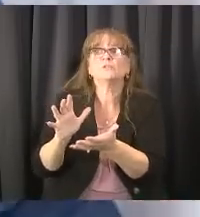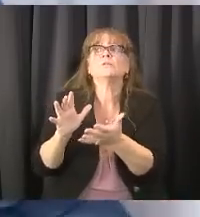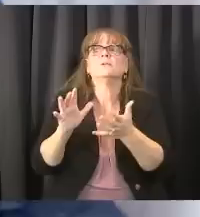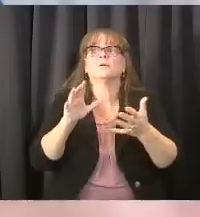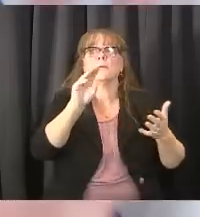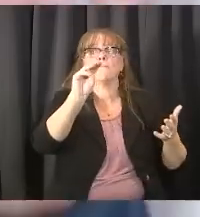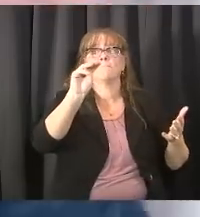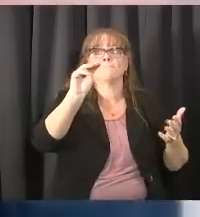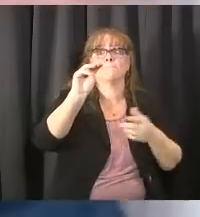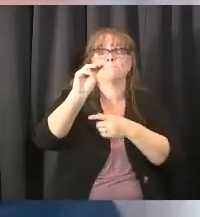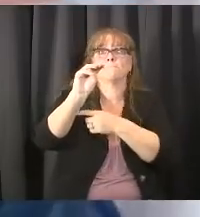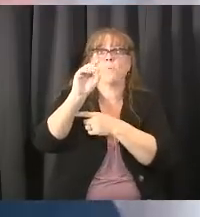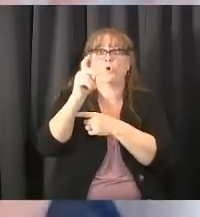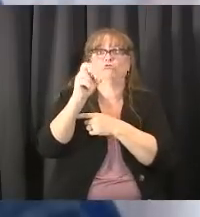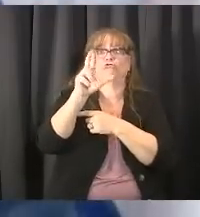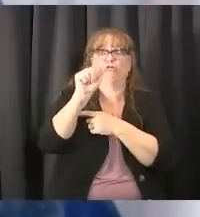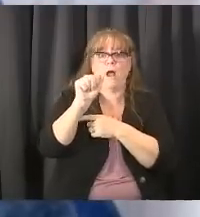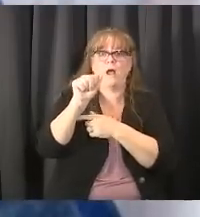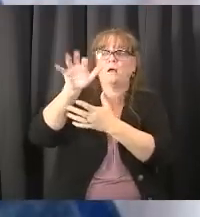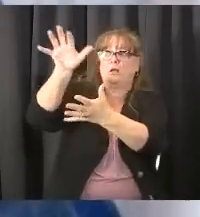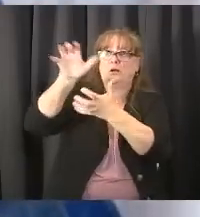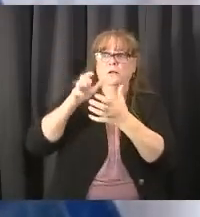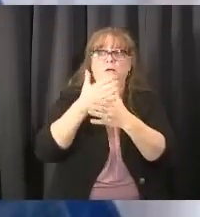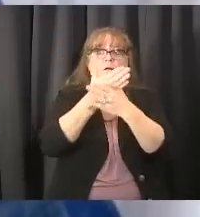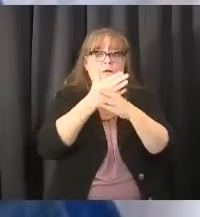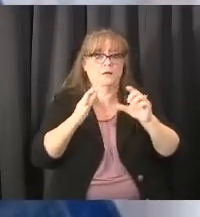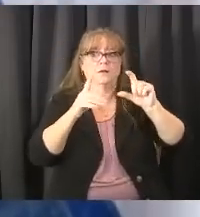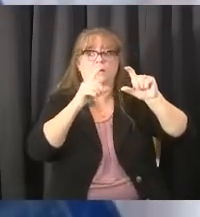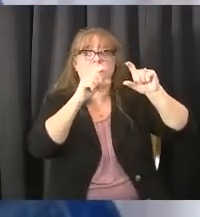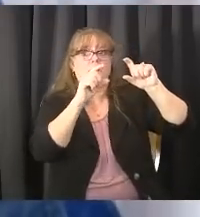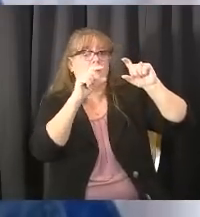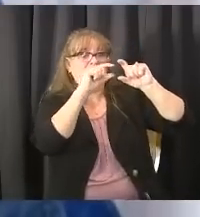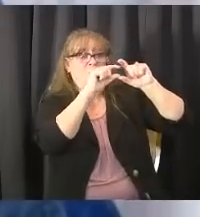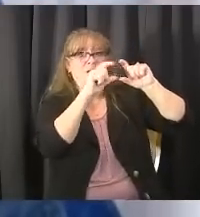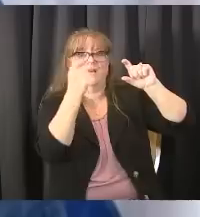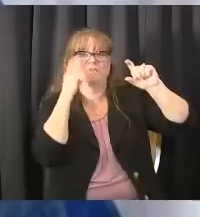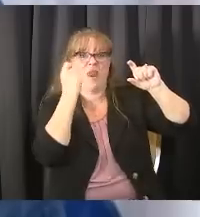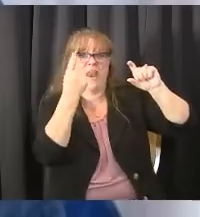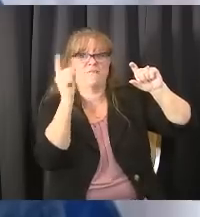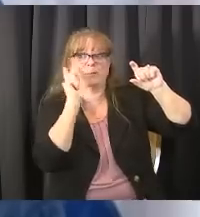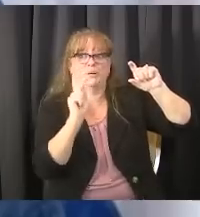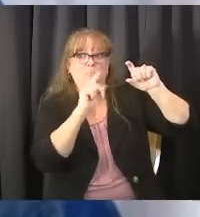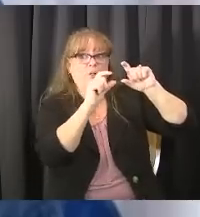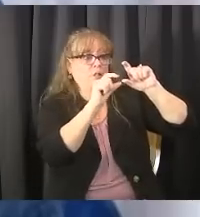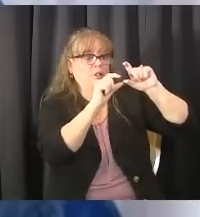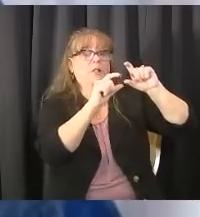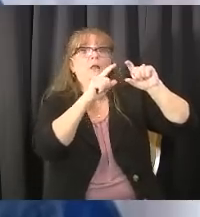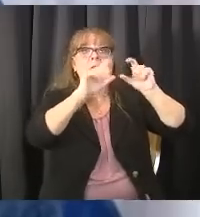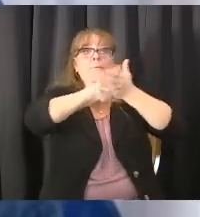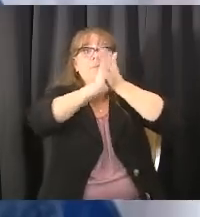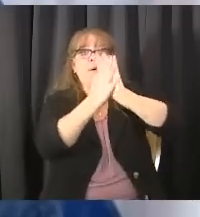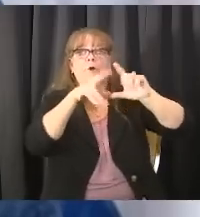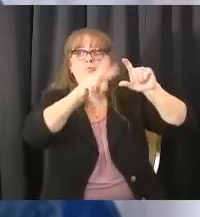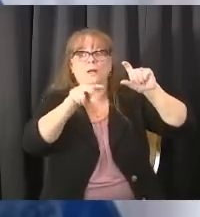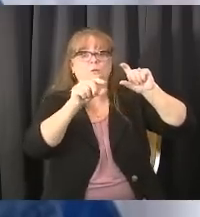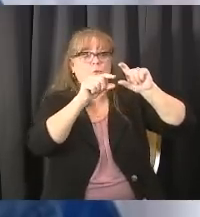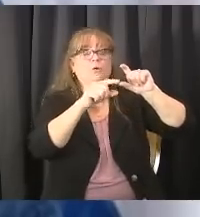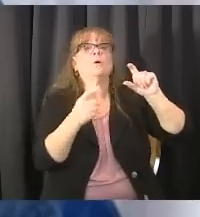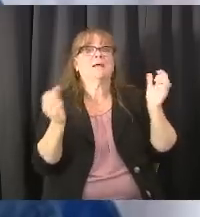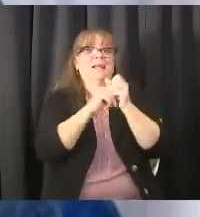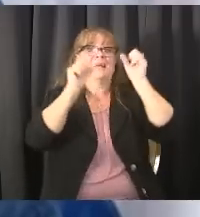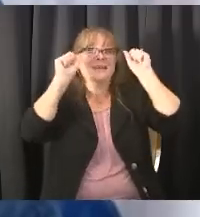vial. So there's a number of ifs. But right now, all we can count on is about 70,000 vaccines a